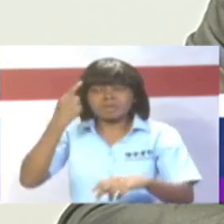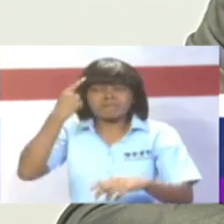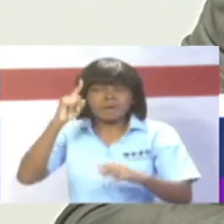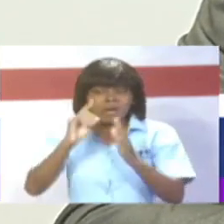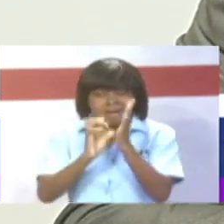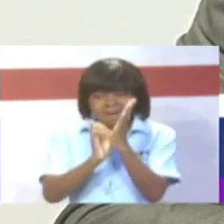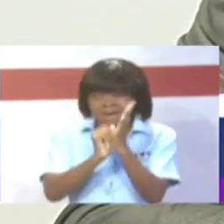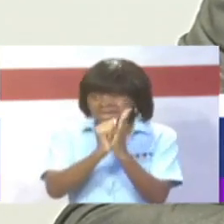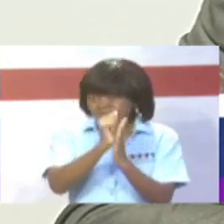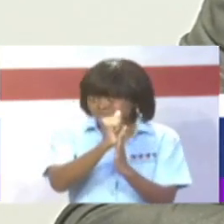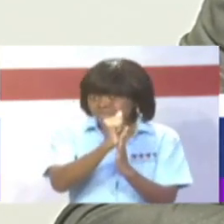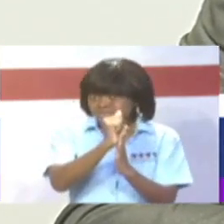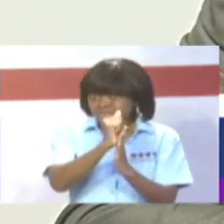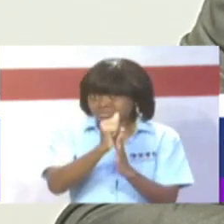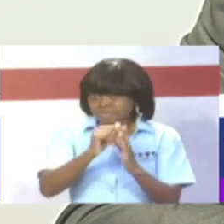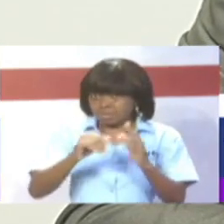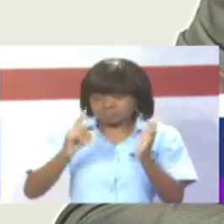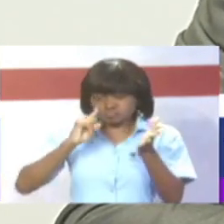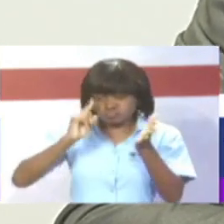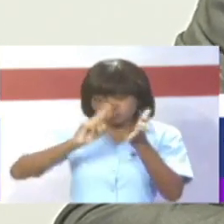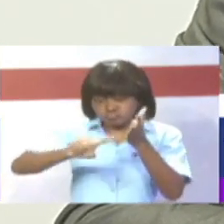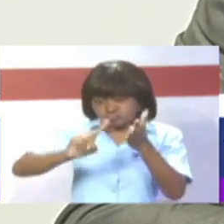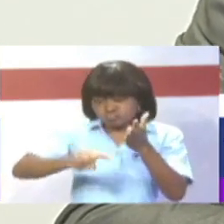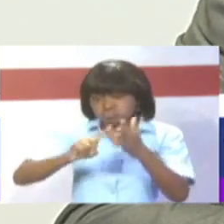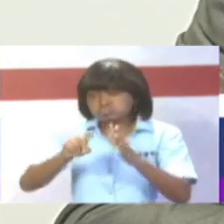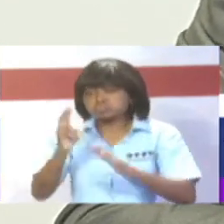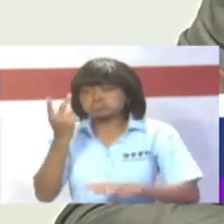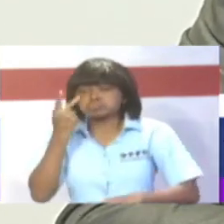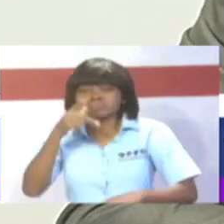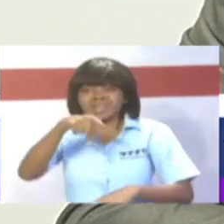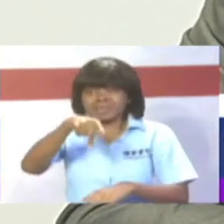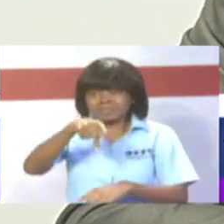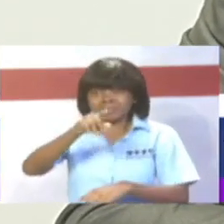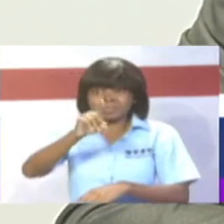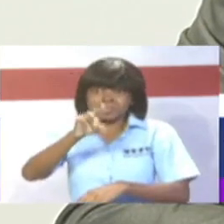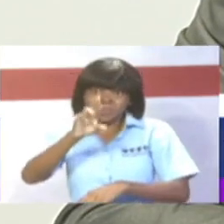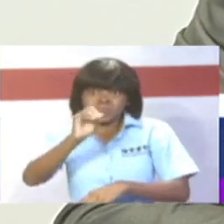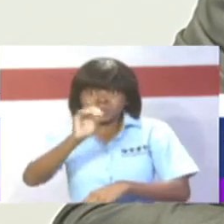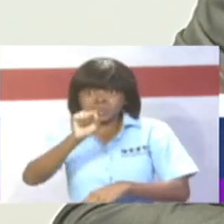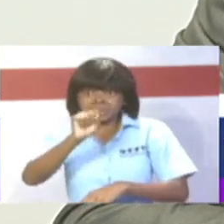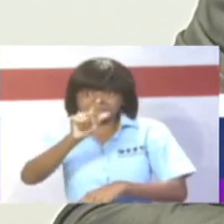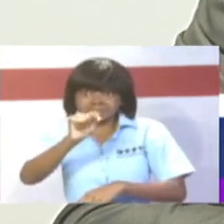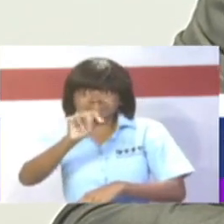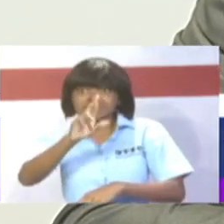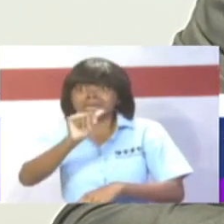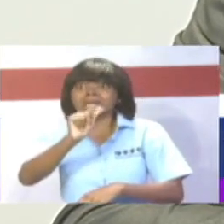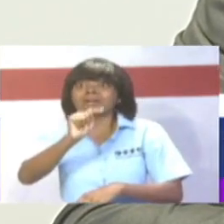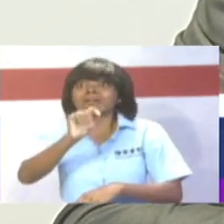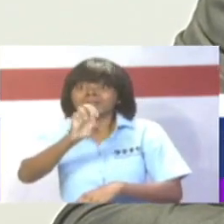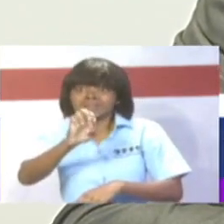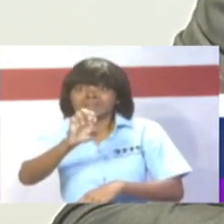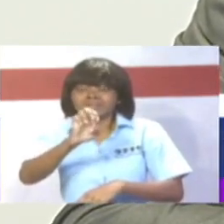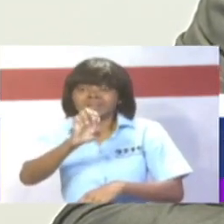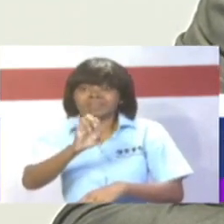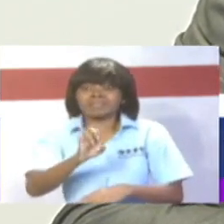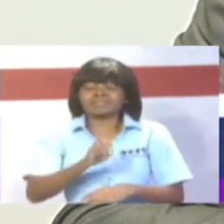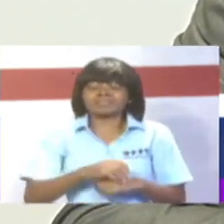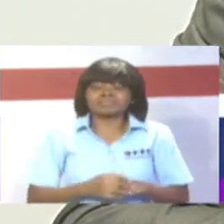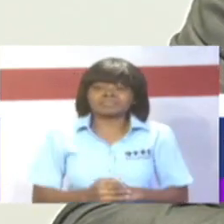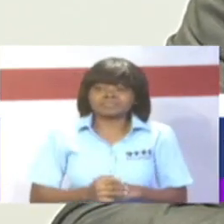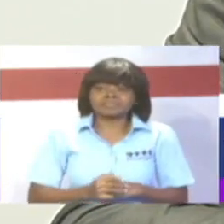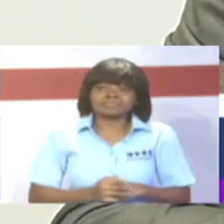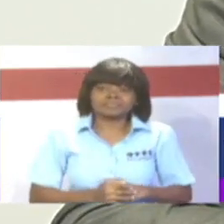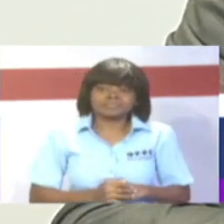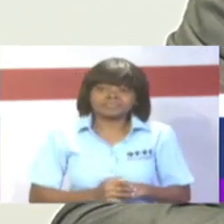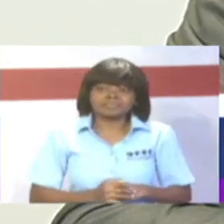want to encourage individuals in the population who don't yet know, who haven't recently screened, who haven't checked their status, to go ahead and make use of both